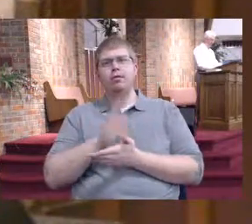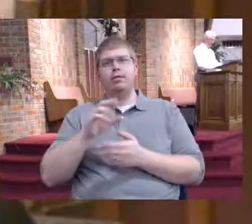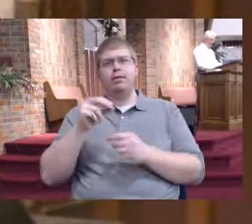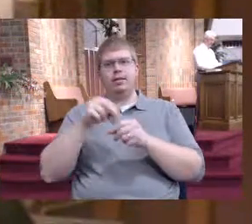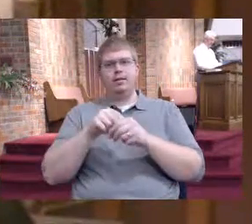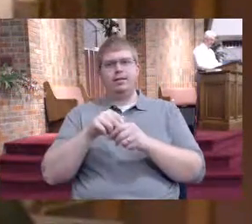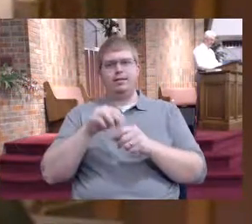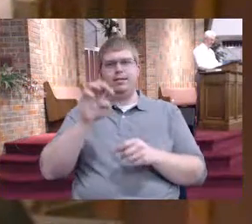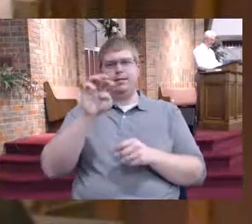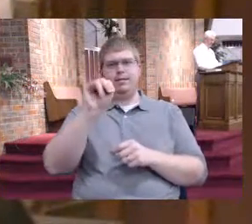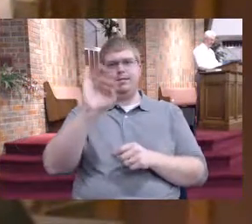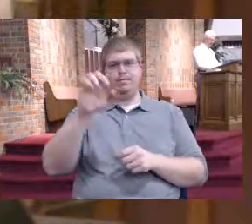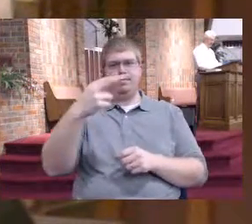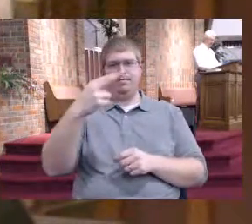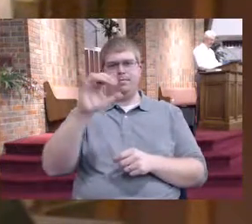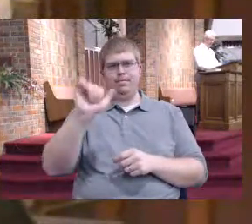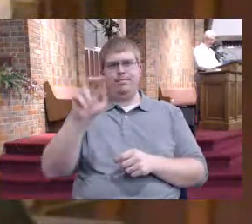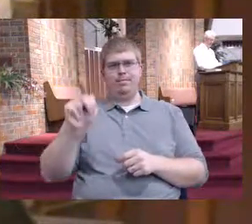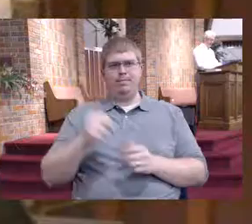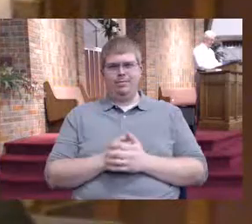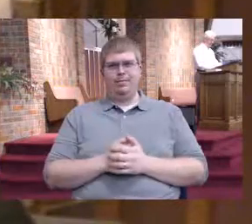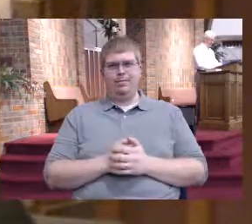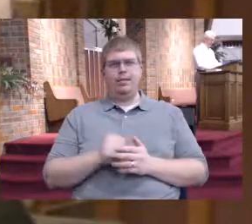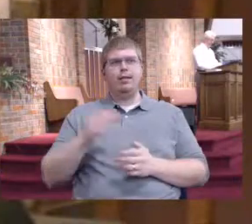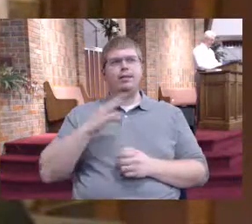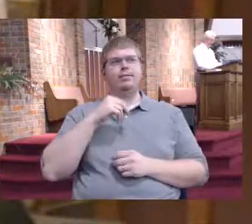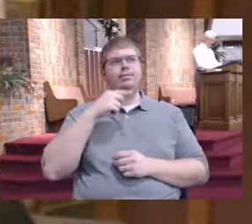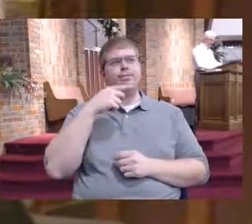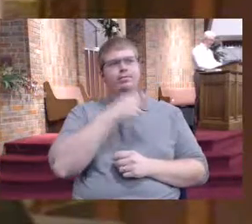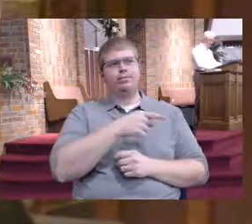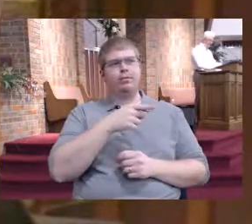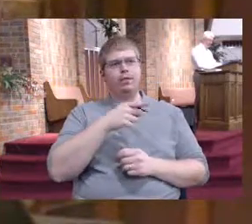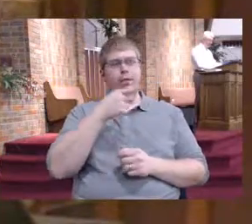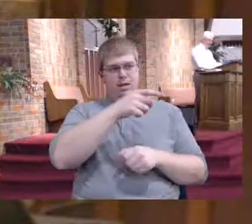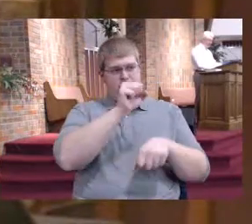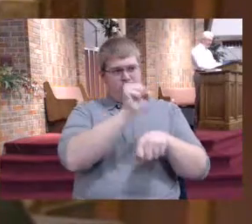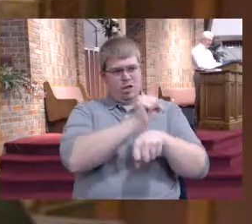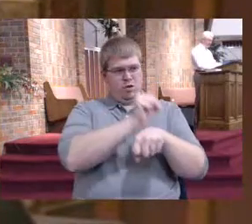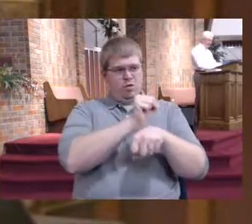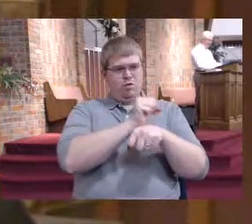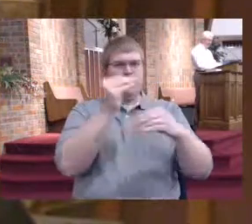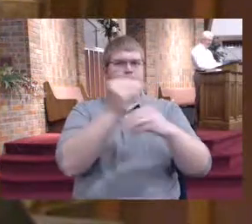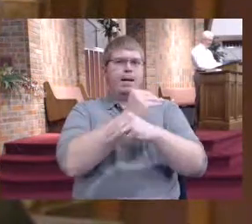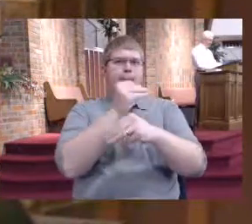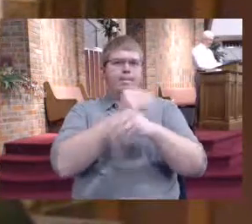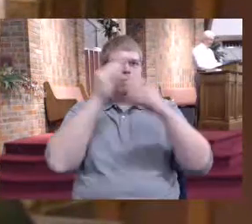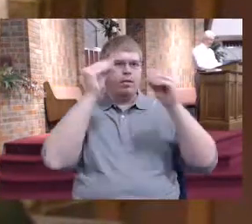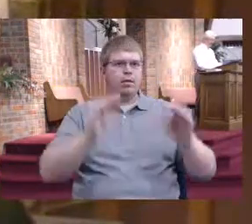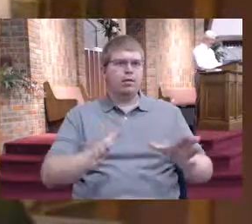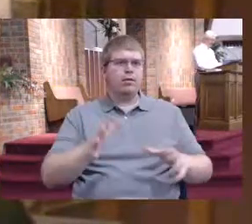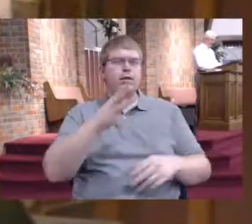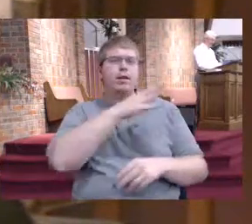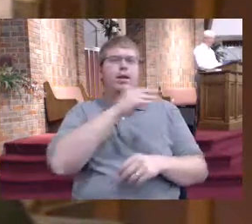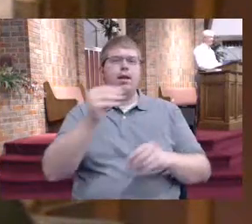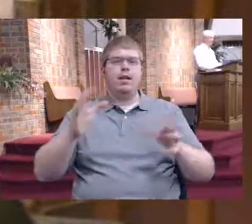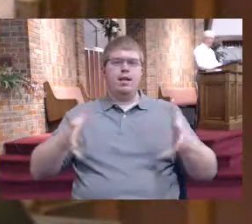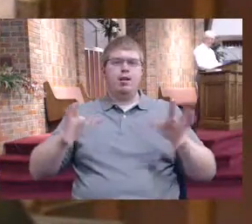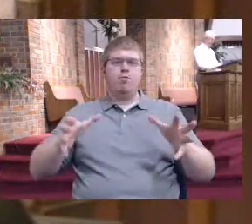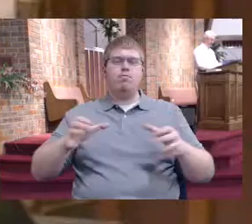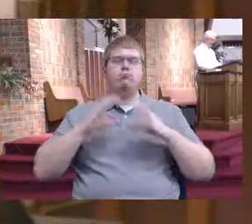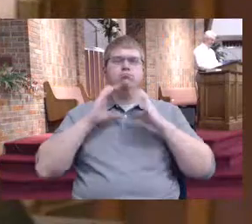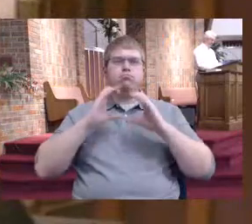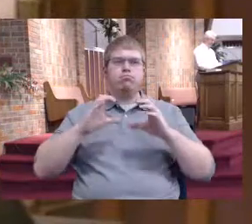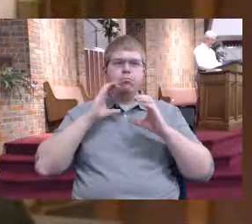earned a degree in biblical studies. Adam worked as a math teacher and basketball coach at Rochester High School there in